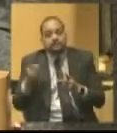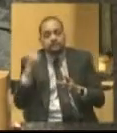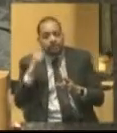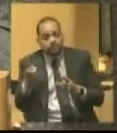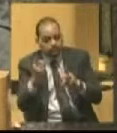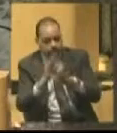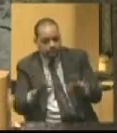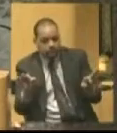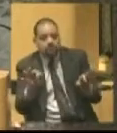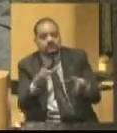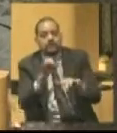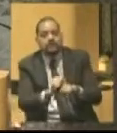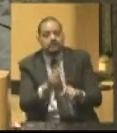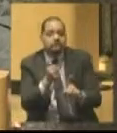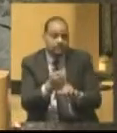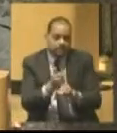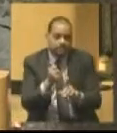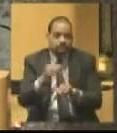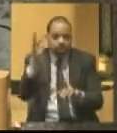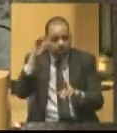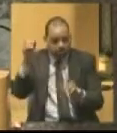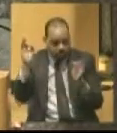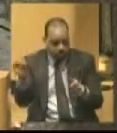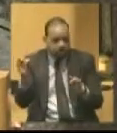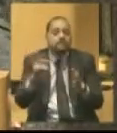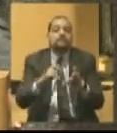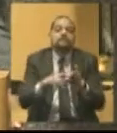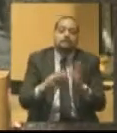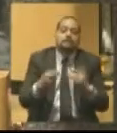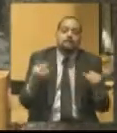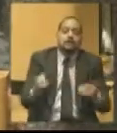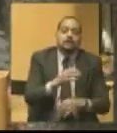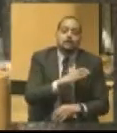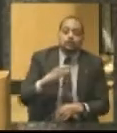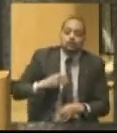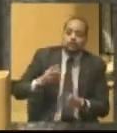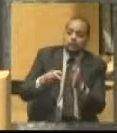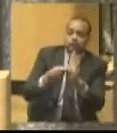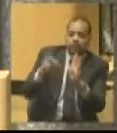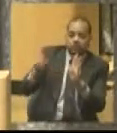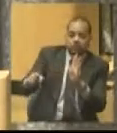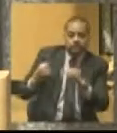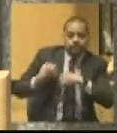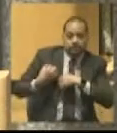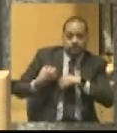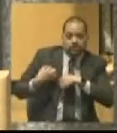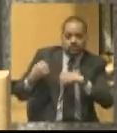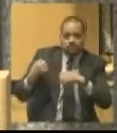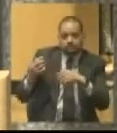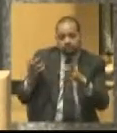thus giving emancipation the requisite military character the Constitution required. And so, on August